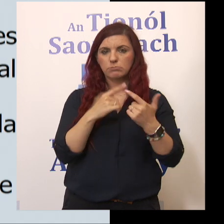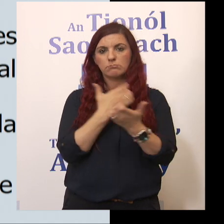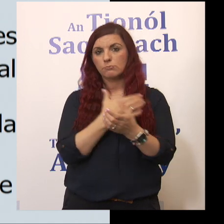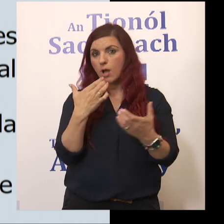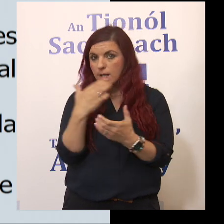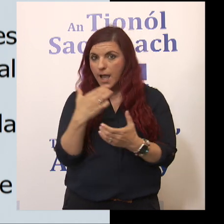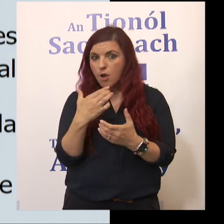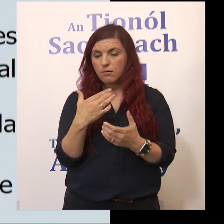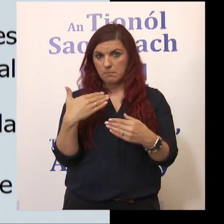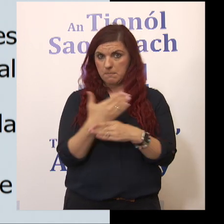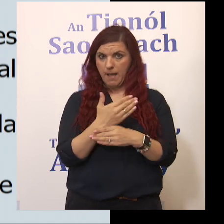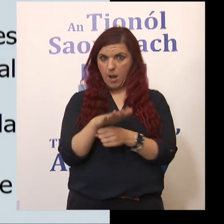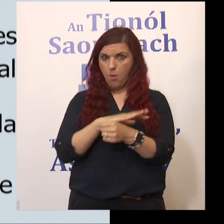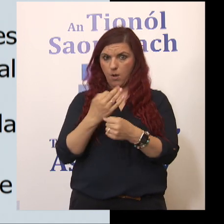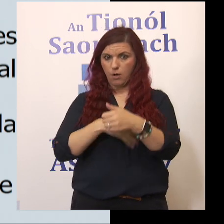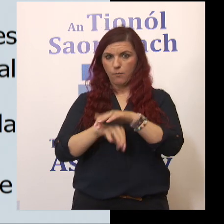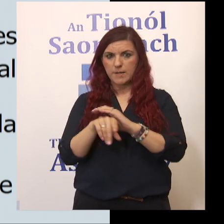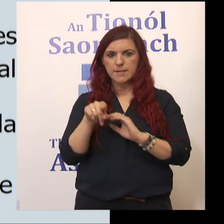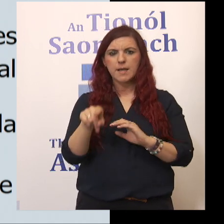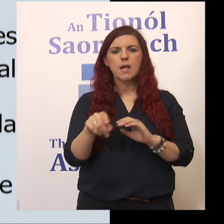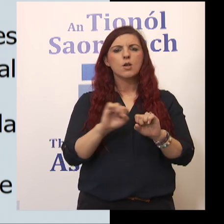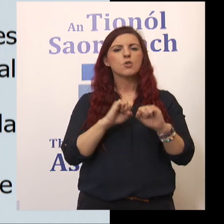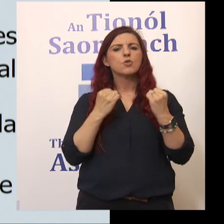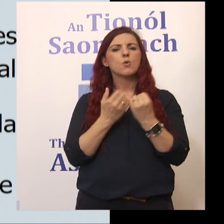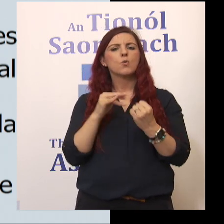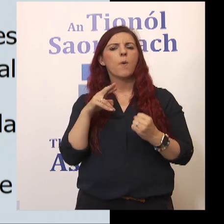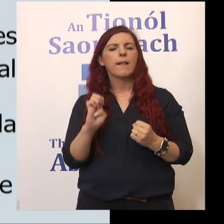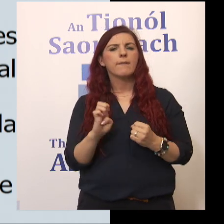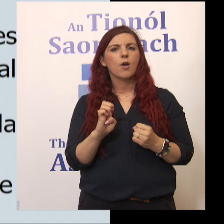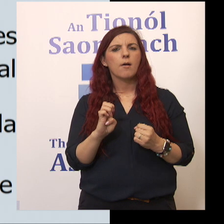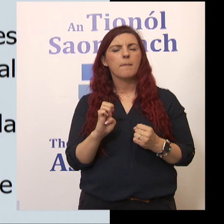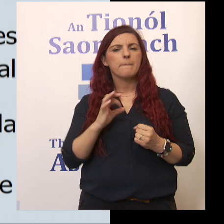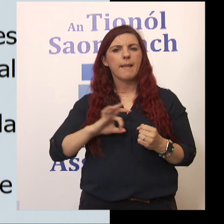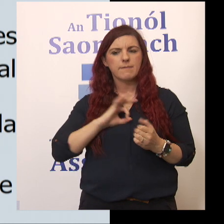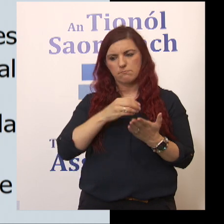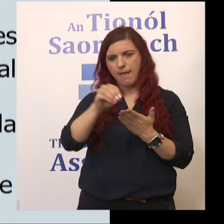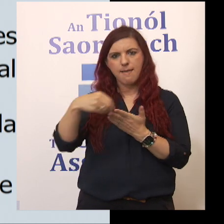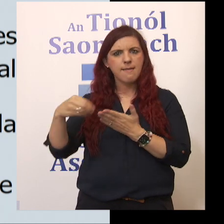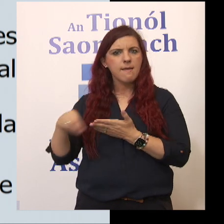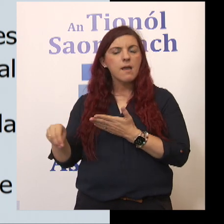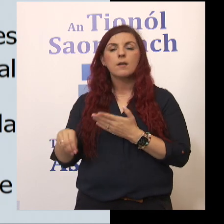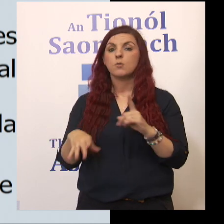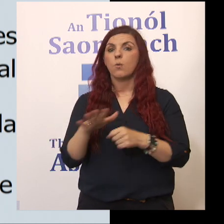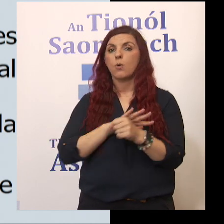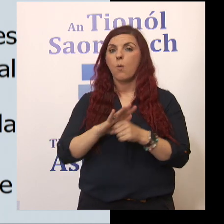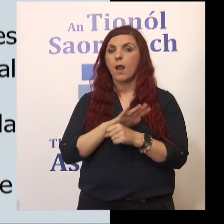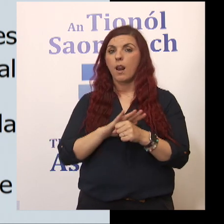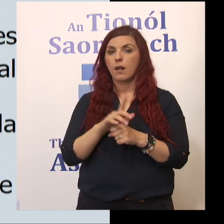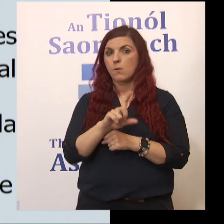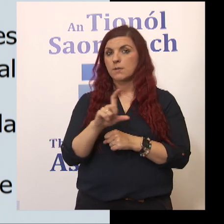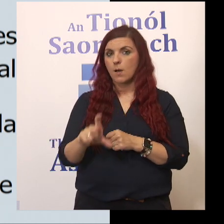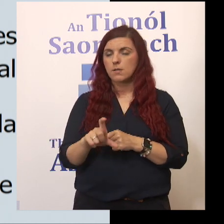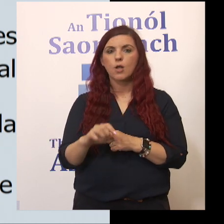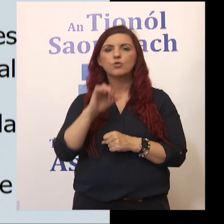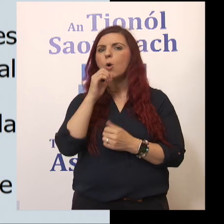the disbursement of social welfare benefits. So just to be clear there, local councils in Helsinki don't change the